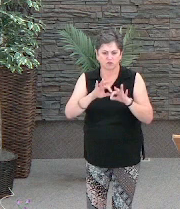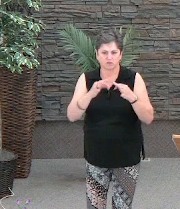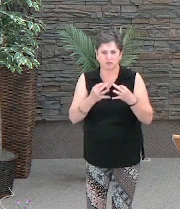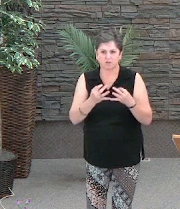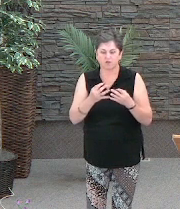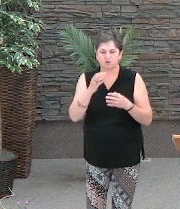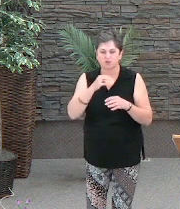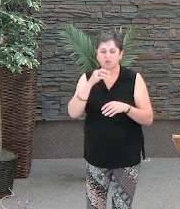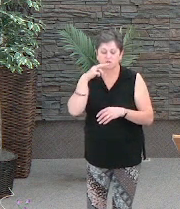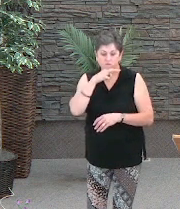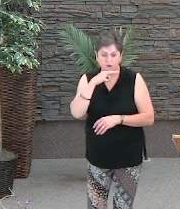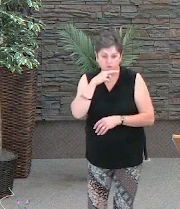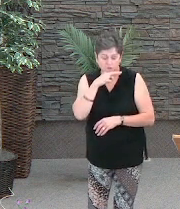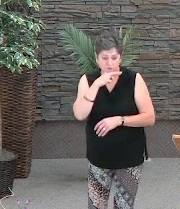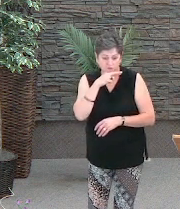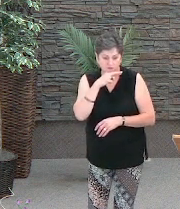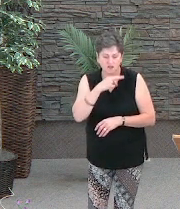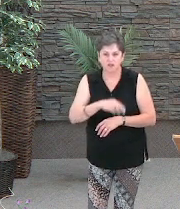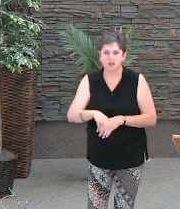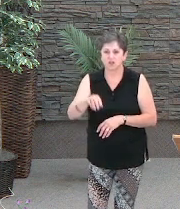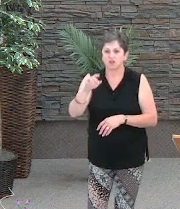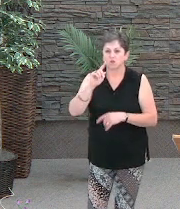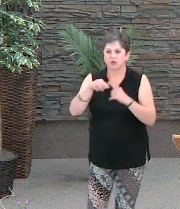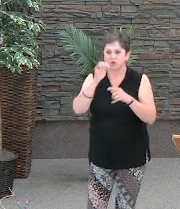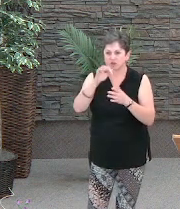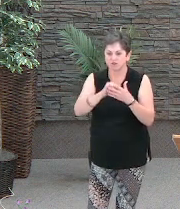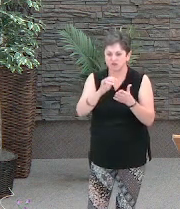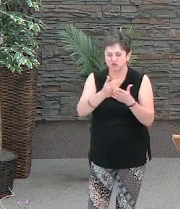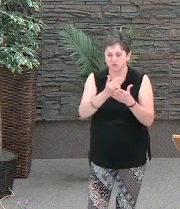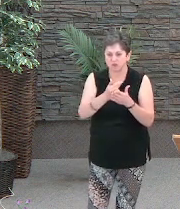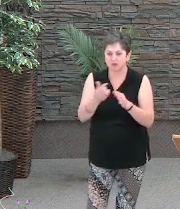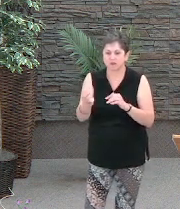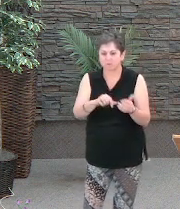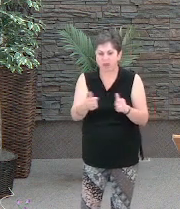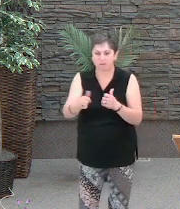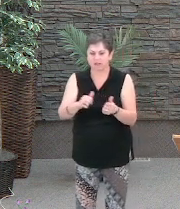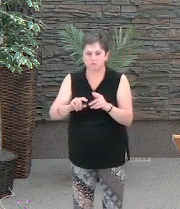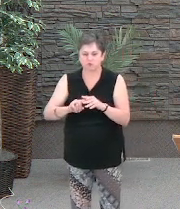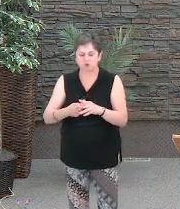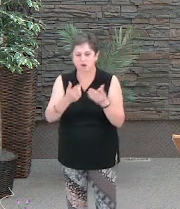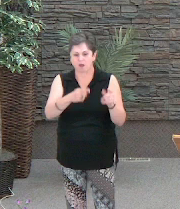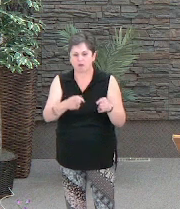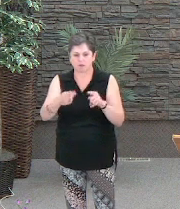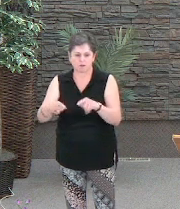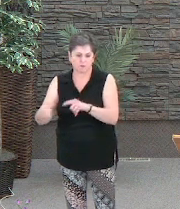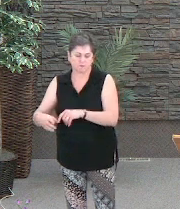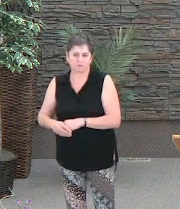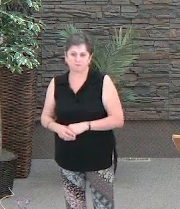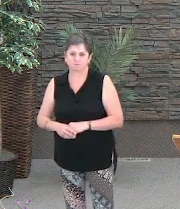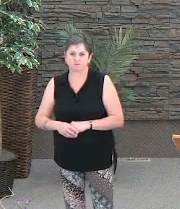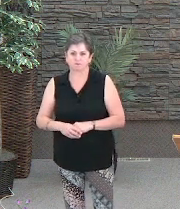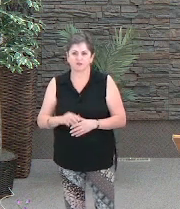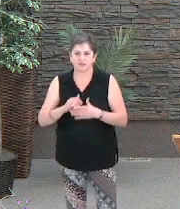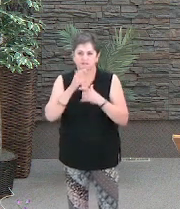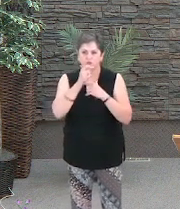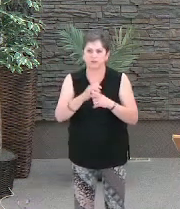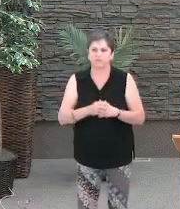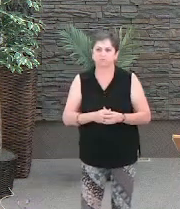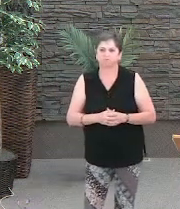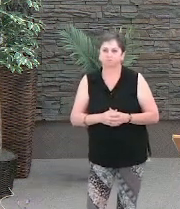at the records, it's when he preaches this sermon that the baptisms really start happening. I think that's